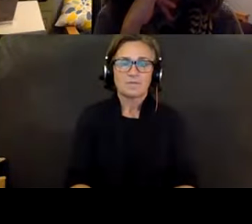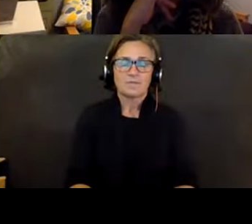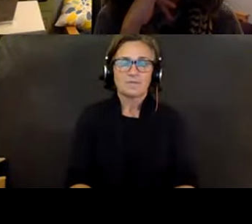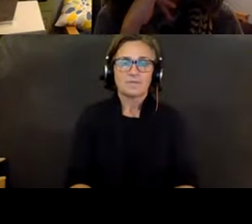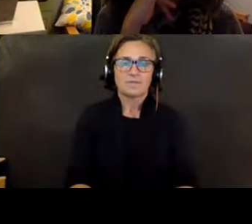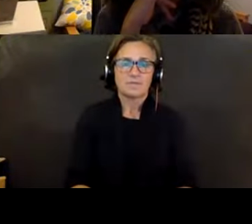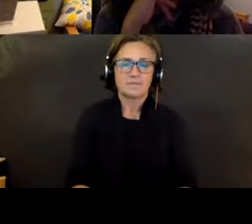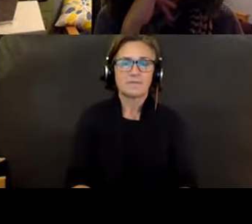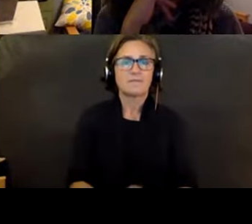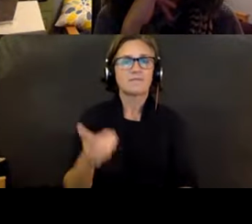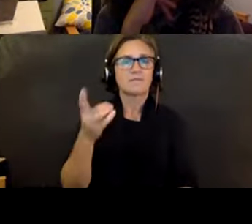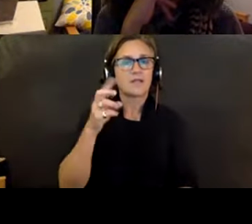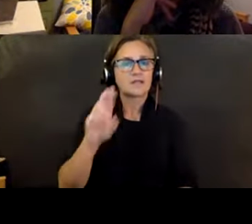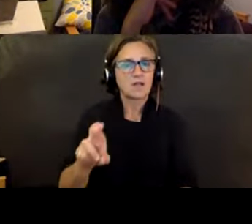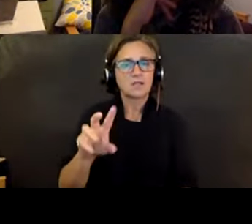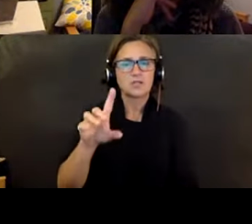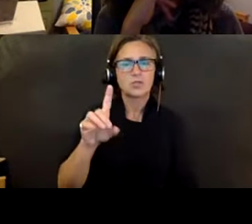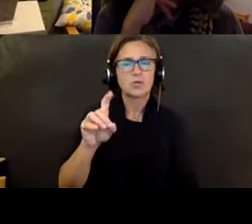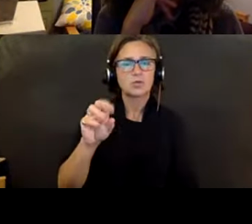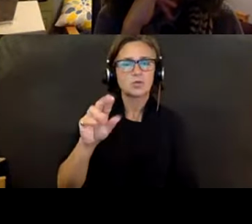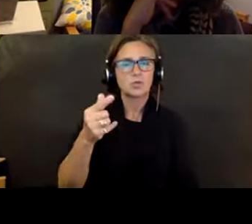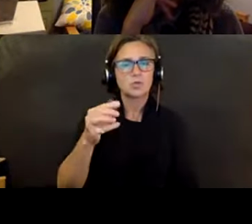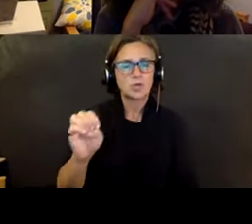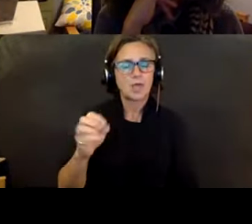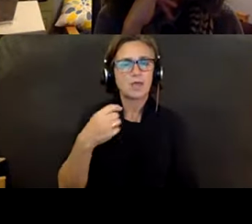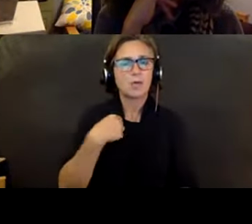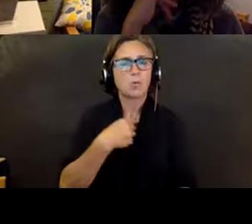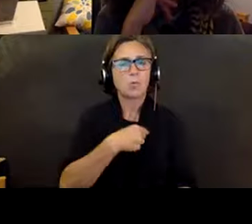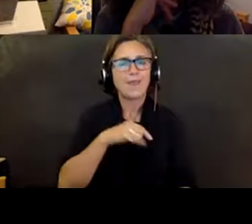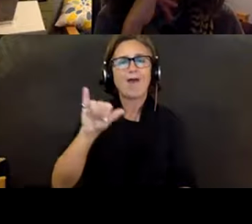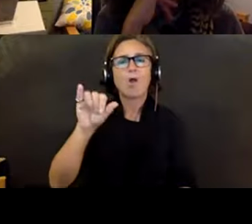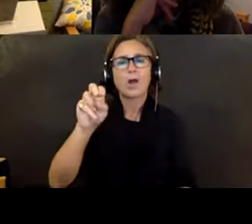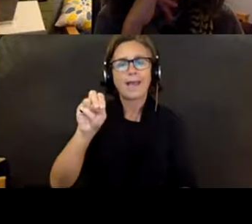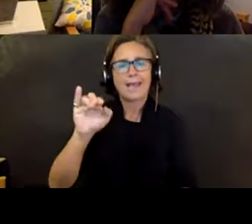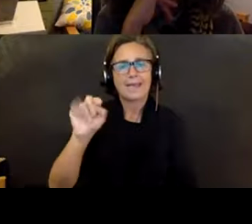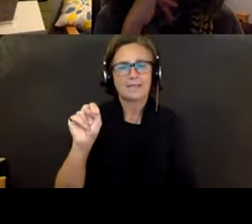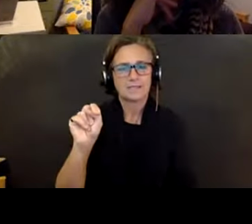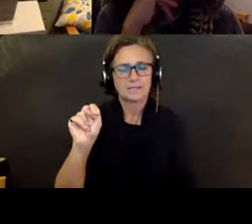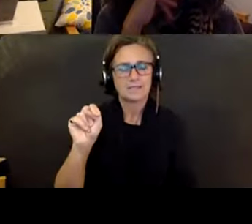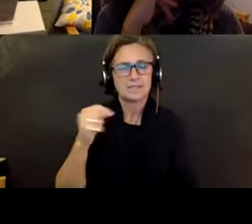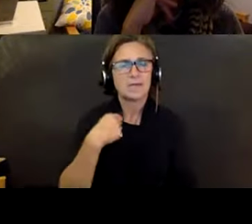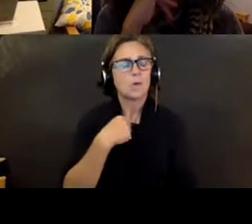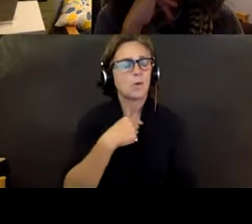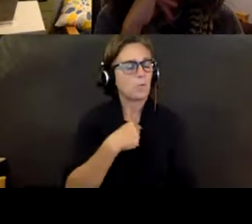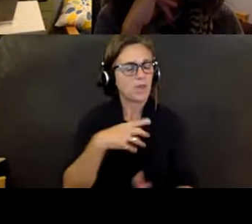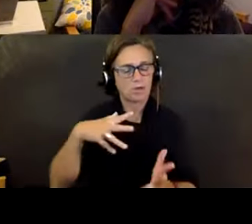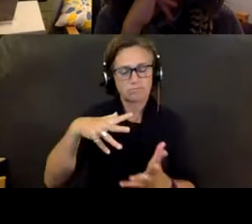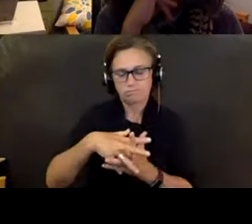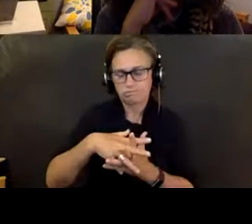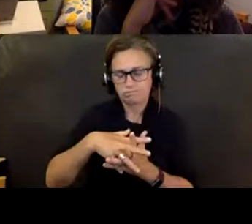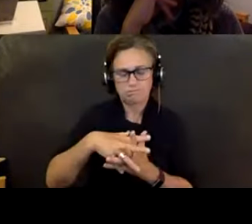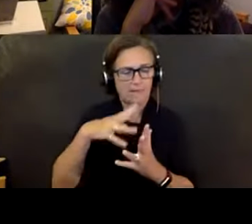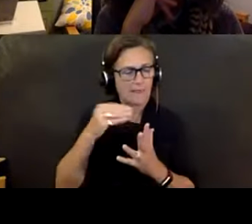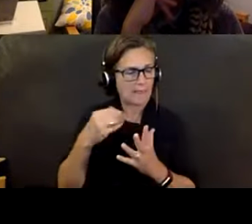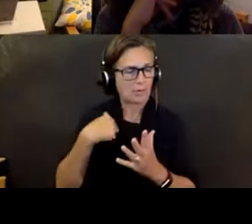Dr. Duche, like we're in it and we are just trying to like understand how to be in it